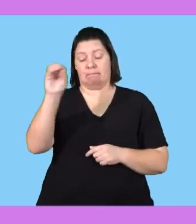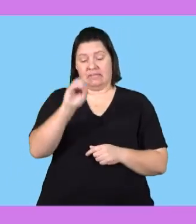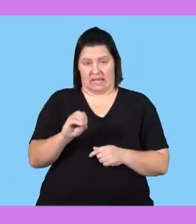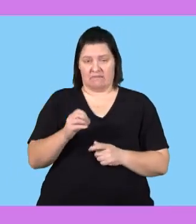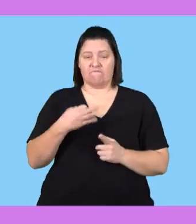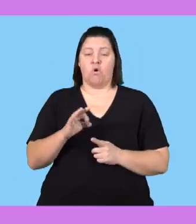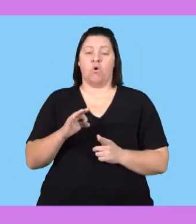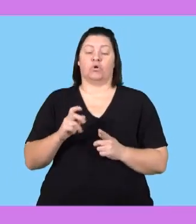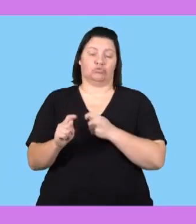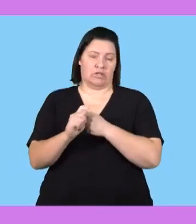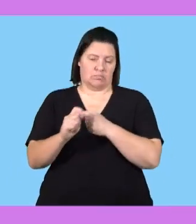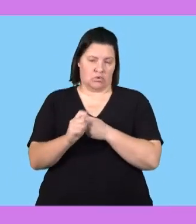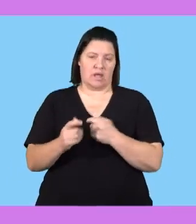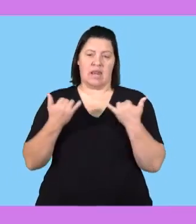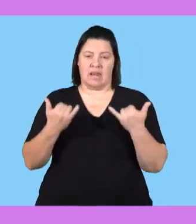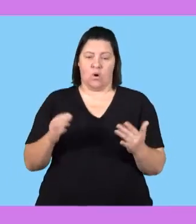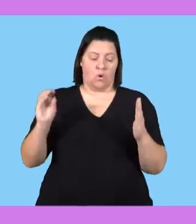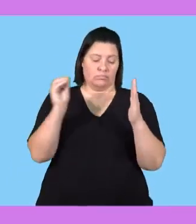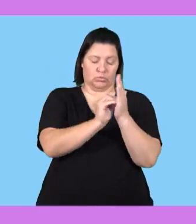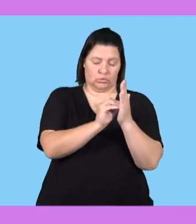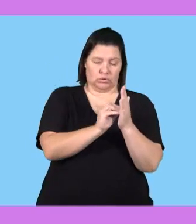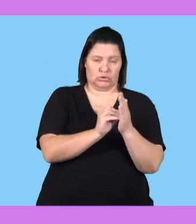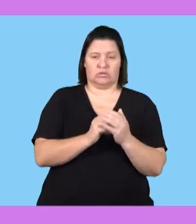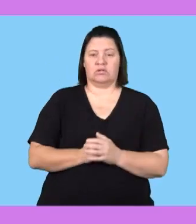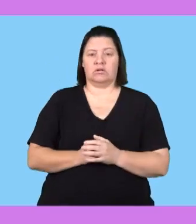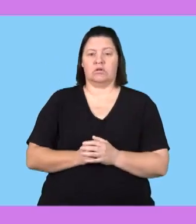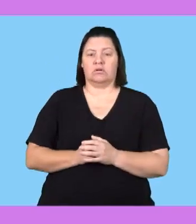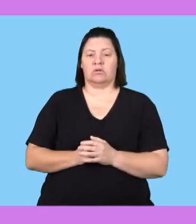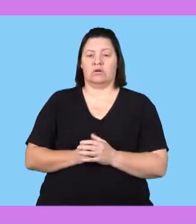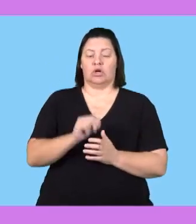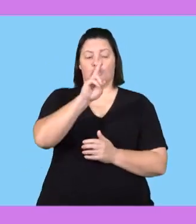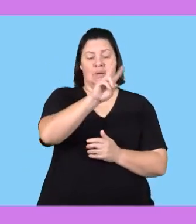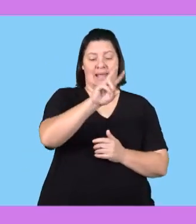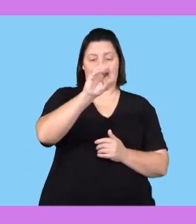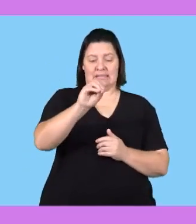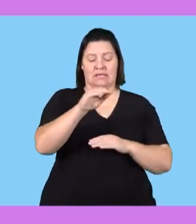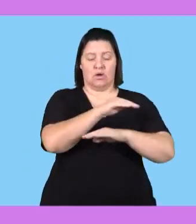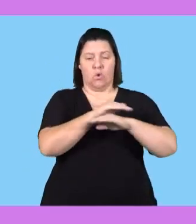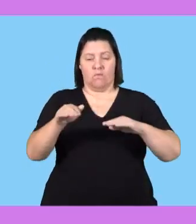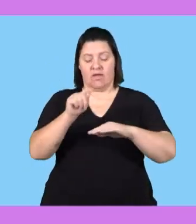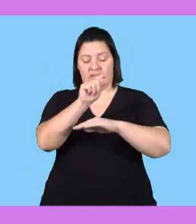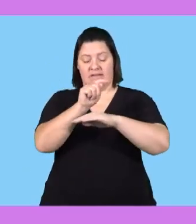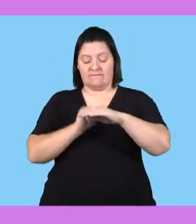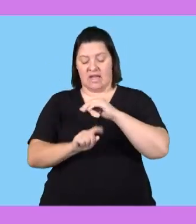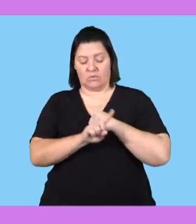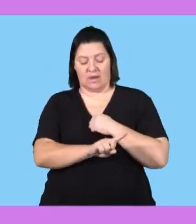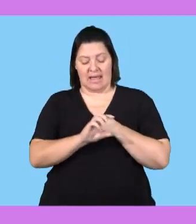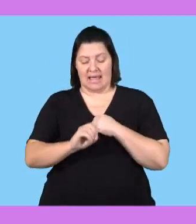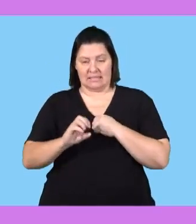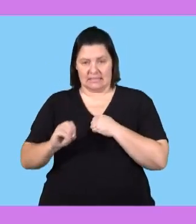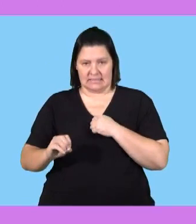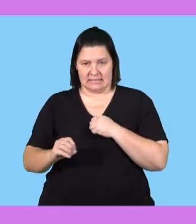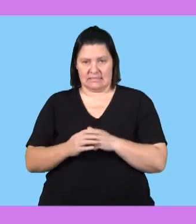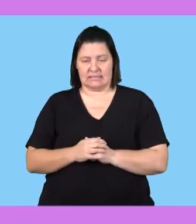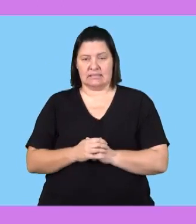spent 20% on the transport. So we can calculate the actual amount spent on transport. 20% can